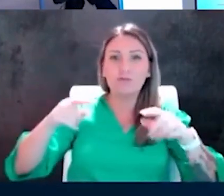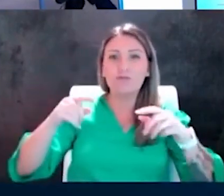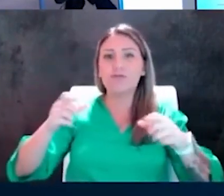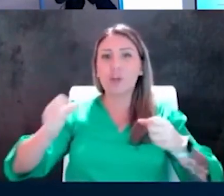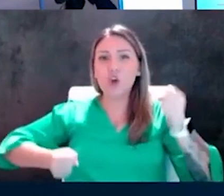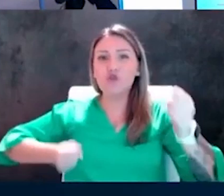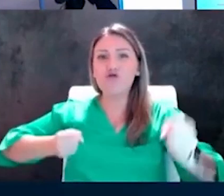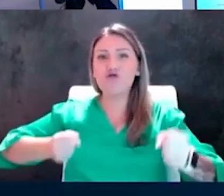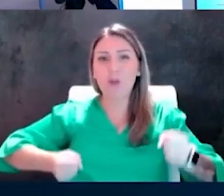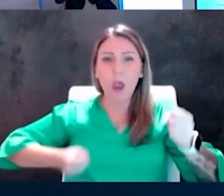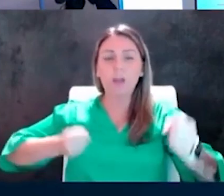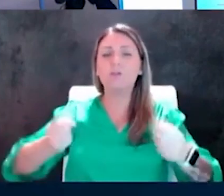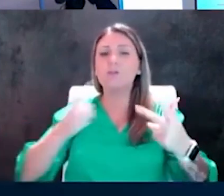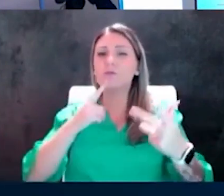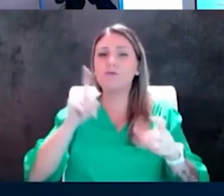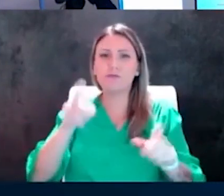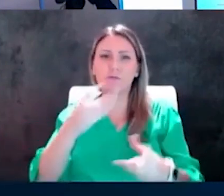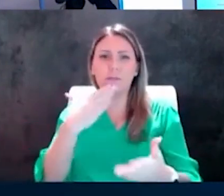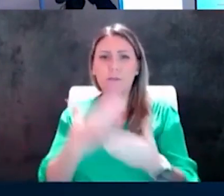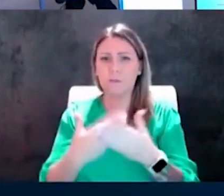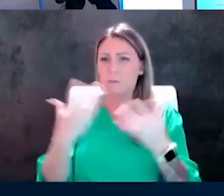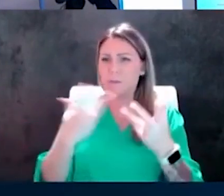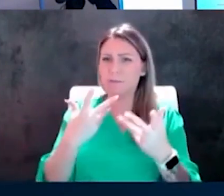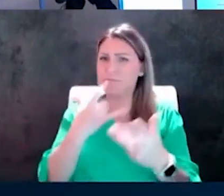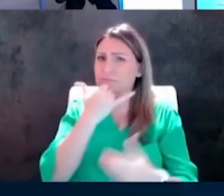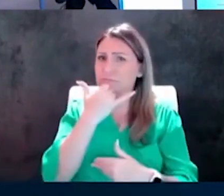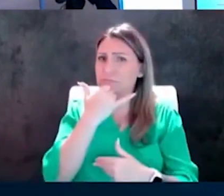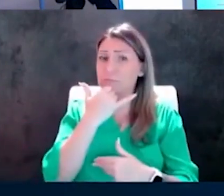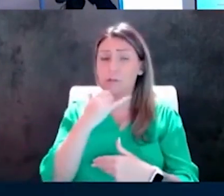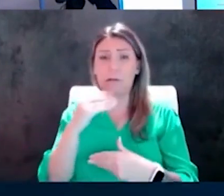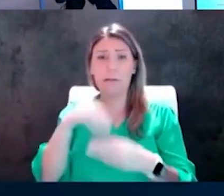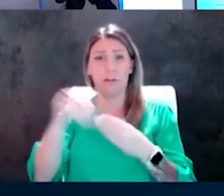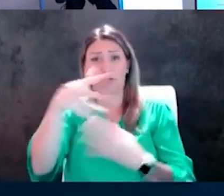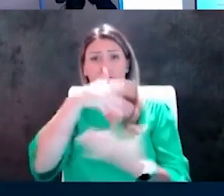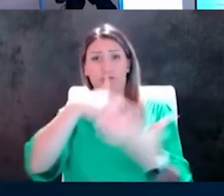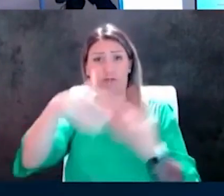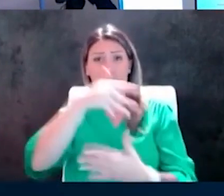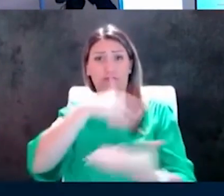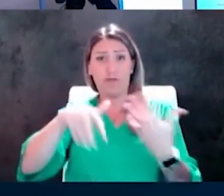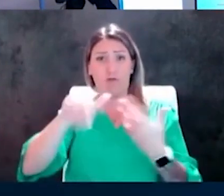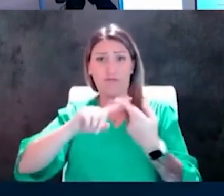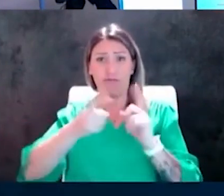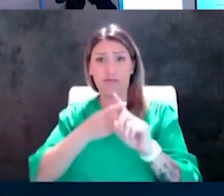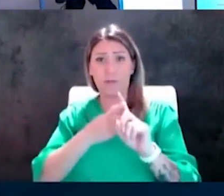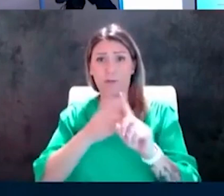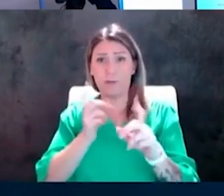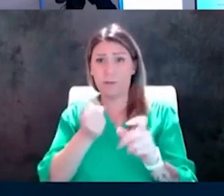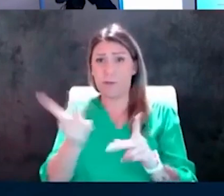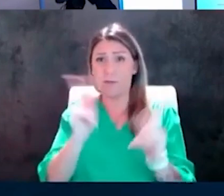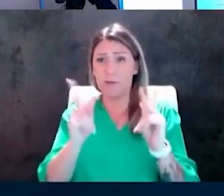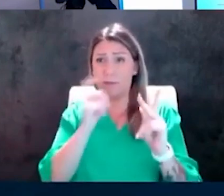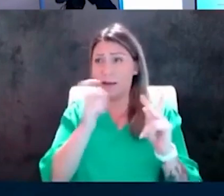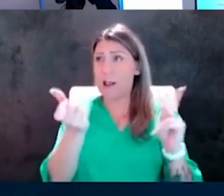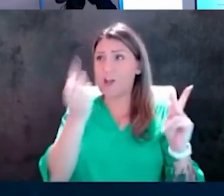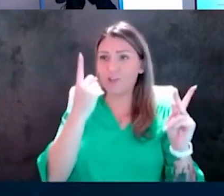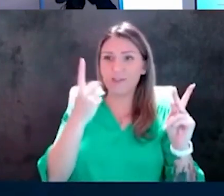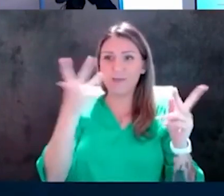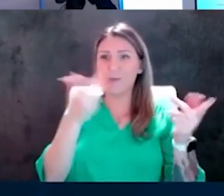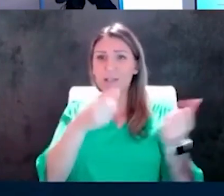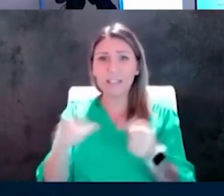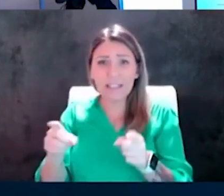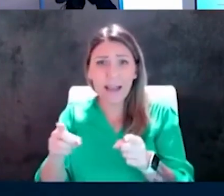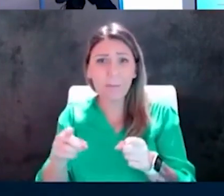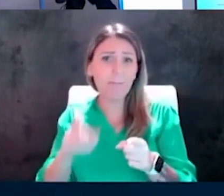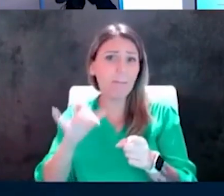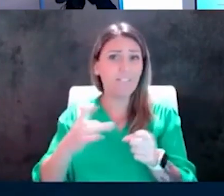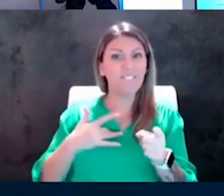well, what's wrong with you? Did you find that even in your social circle, some people didn't understand what was going on, and that kind of feels a